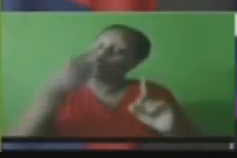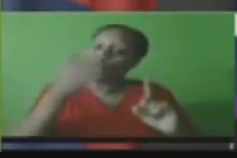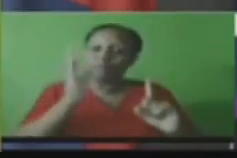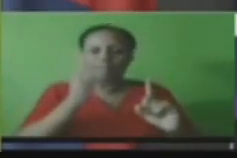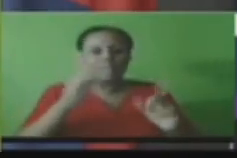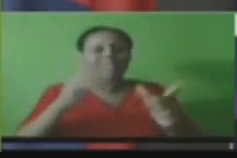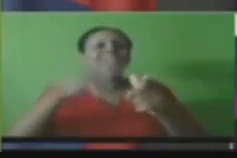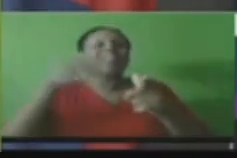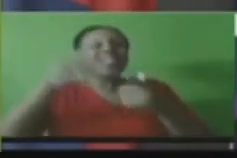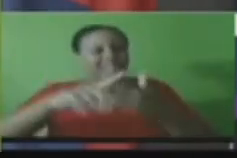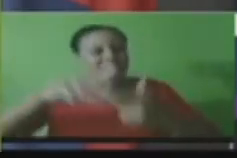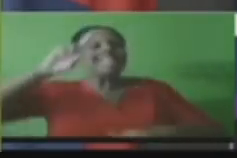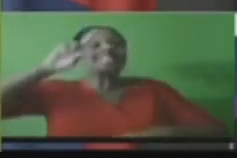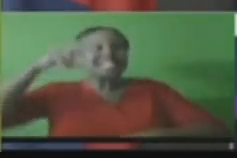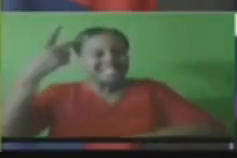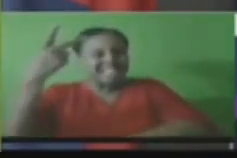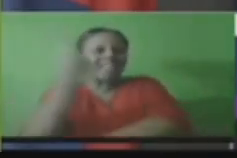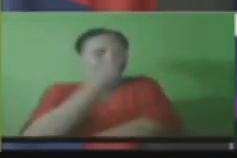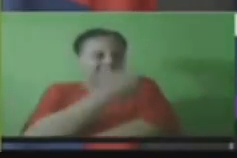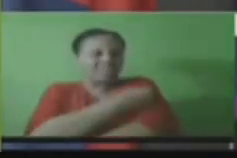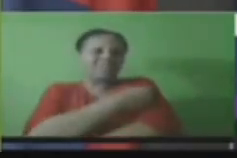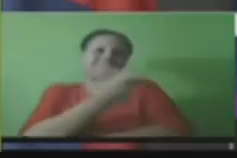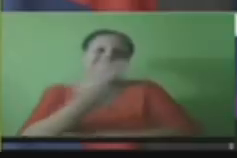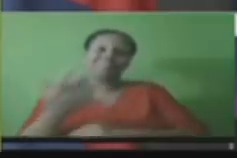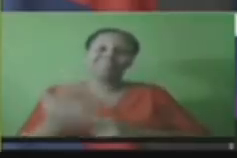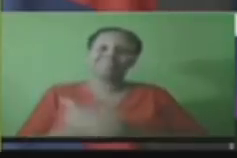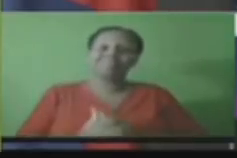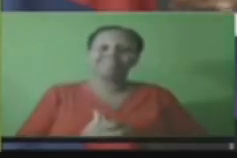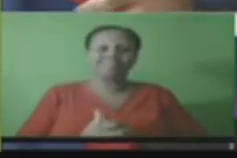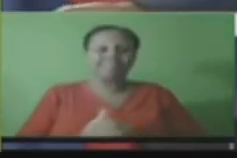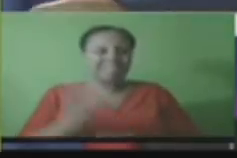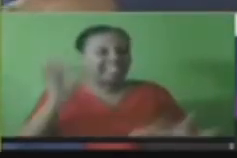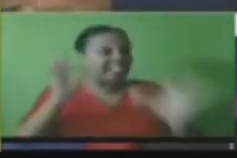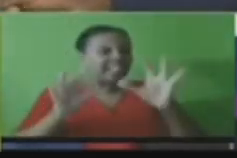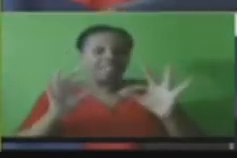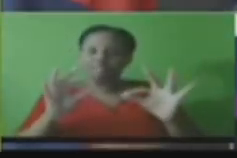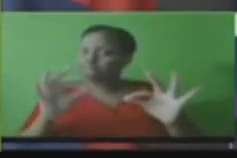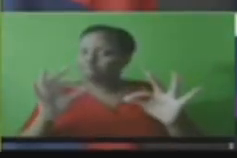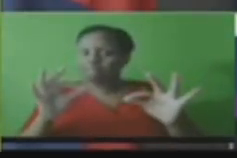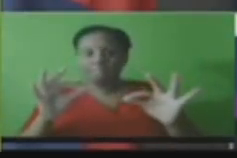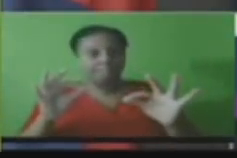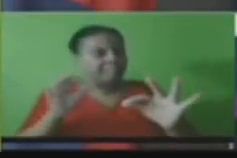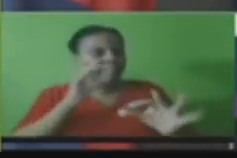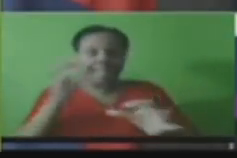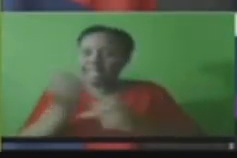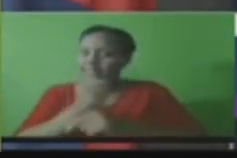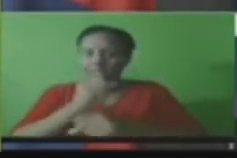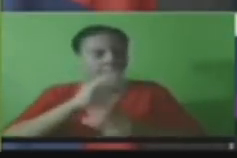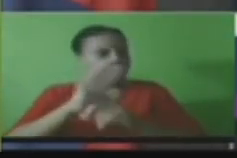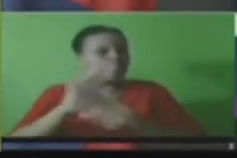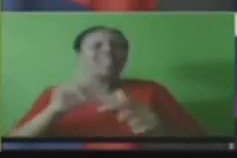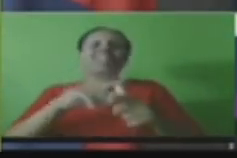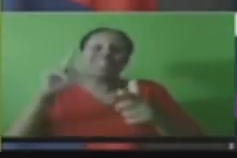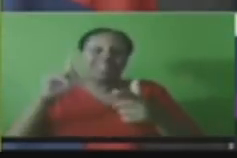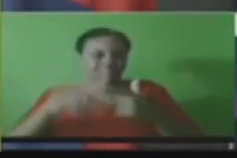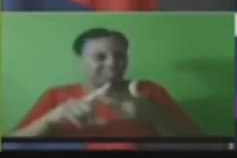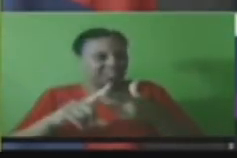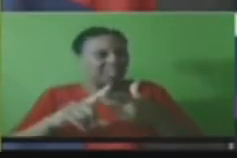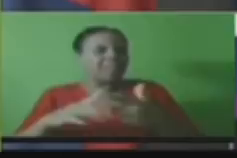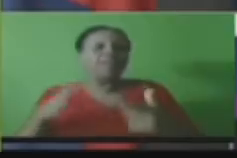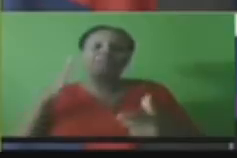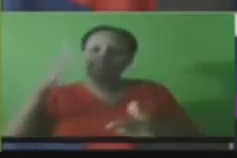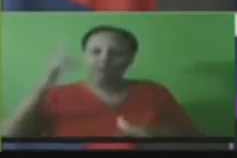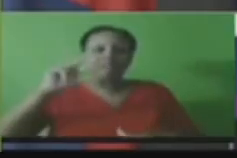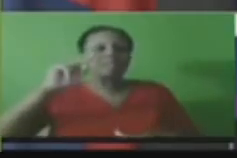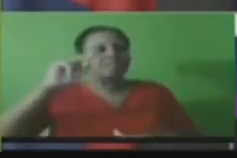If I don't get infected, I get my first week of August. Within 3